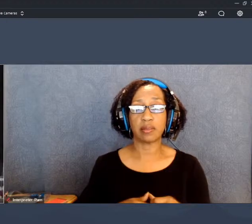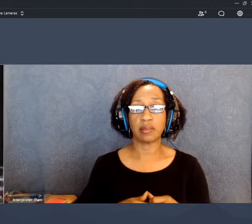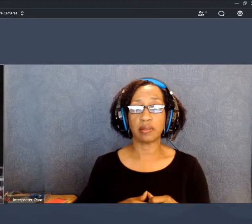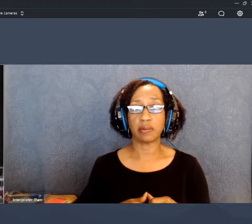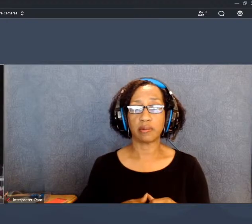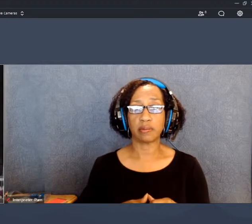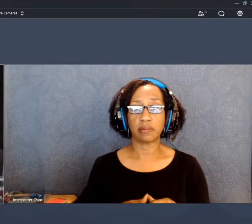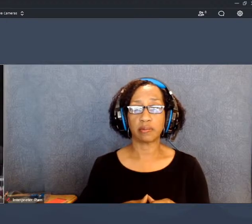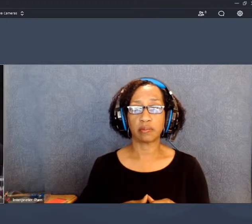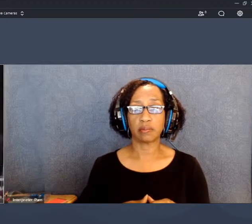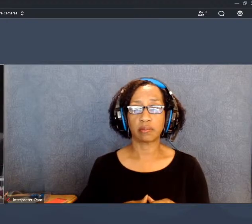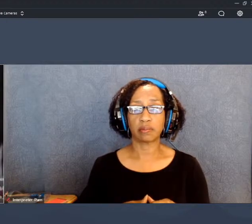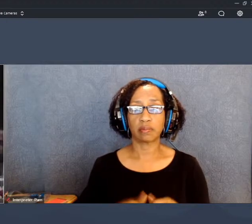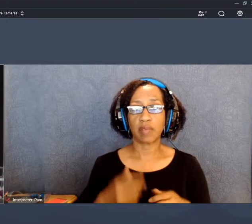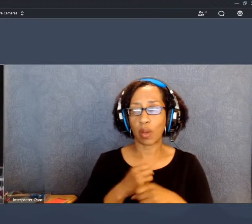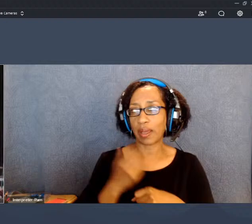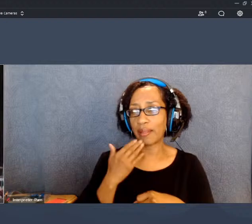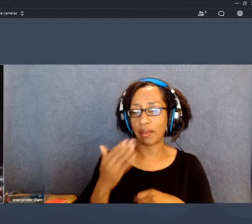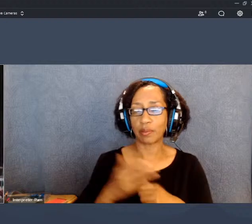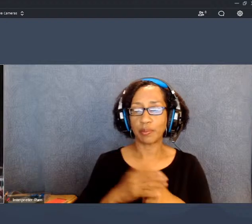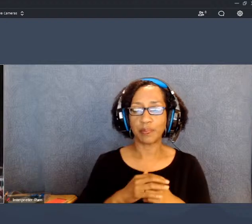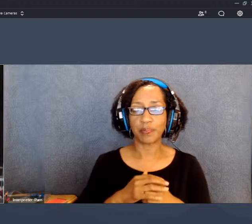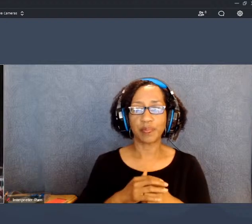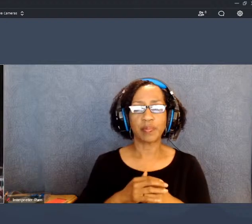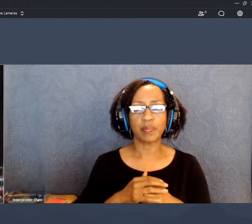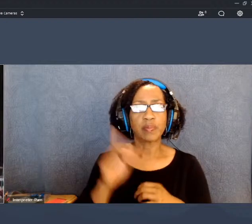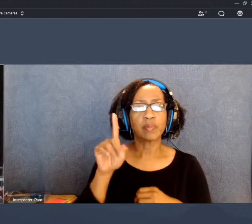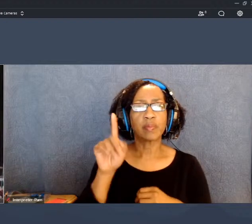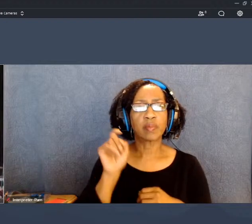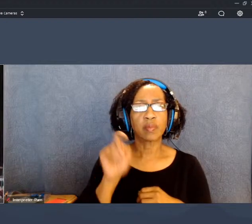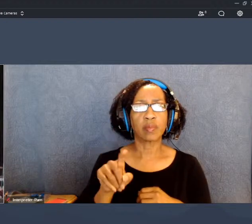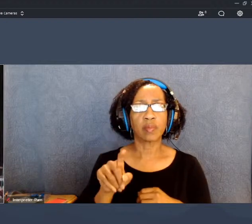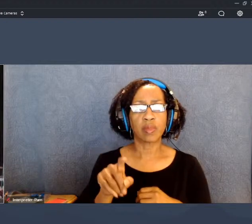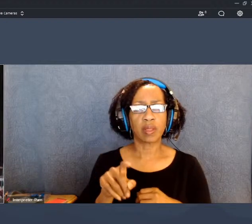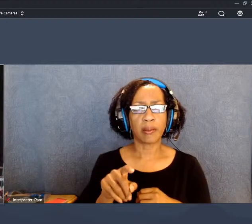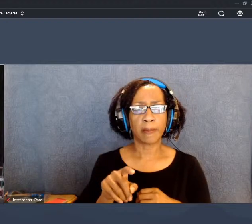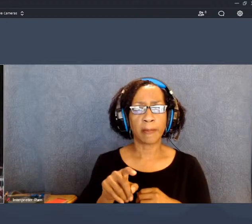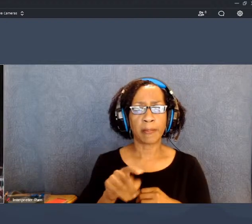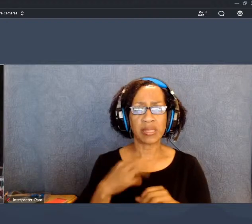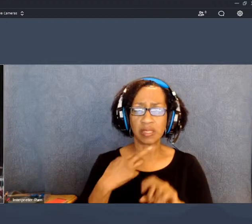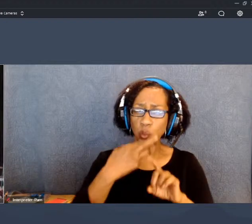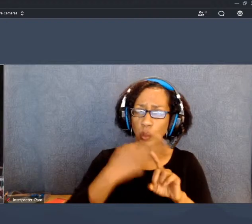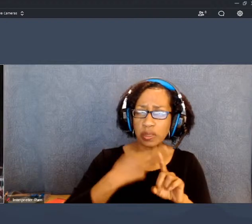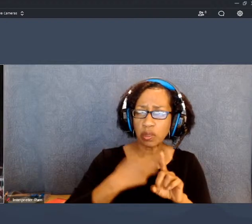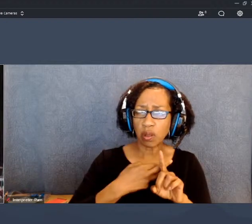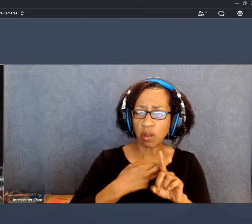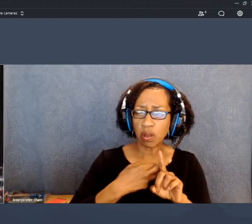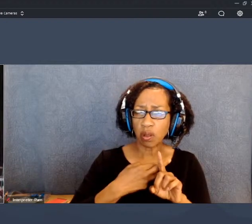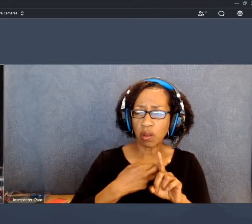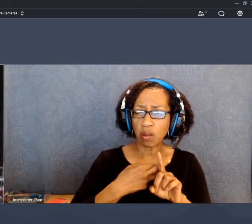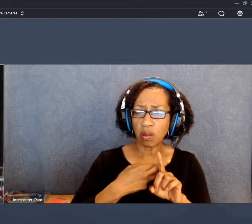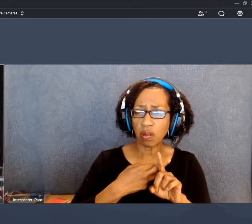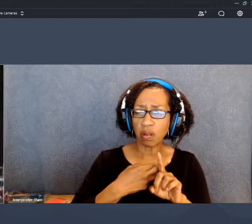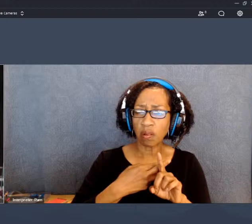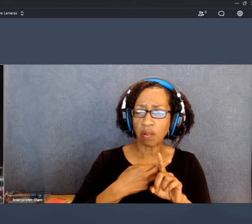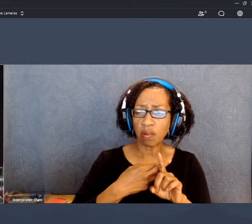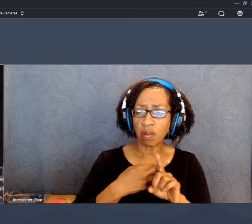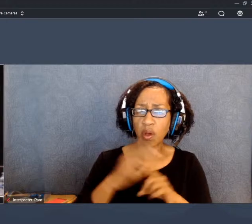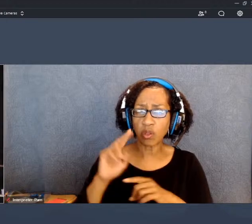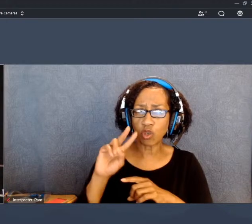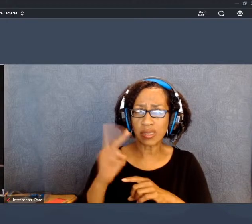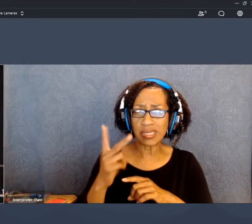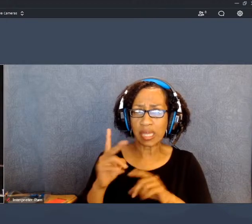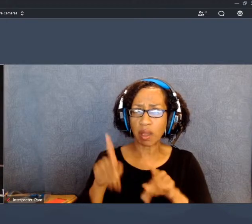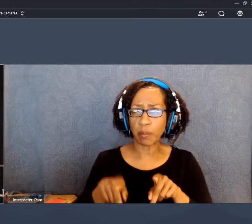I got it. Thank you. My question is, are we dealing with rental units on your second proposal or